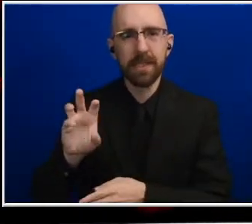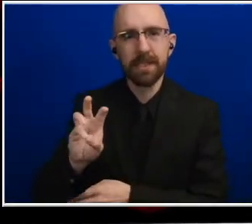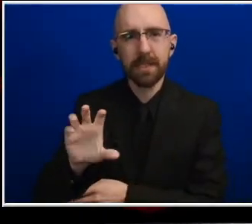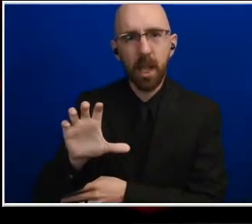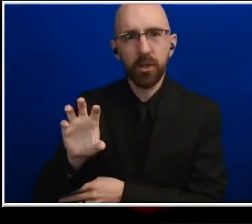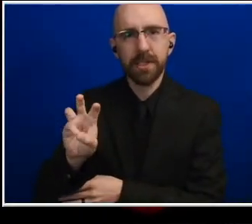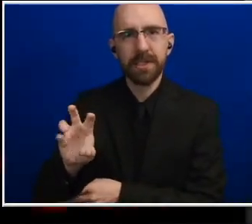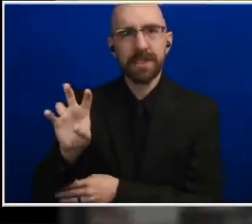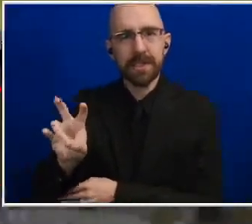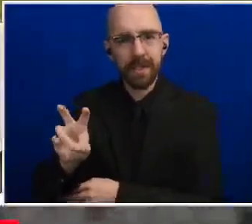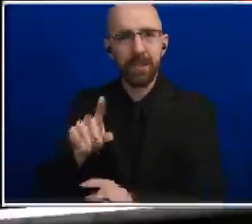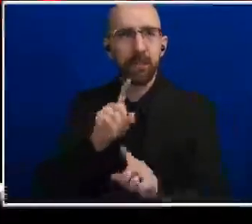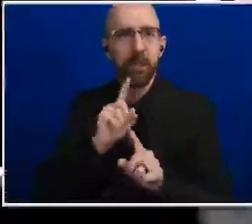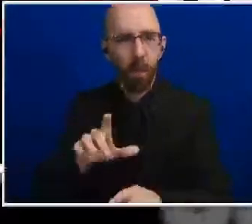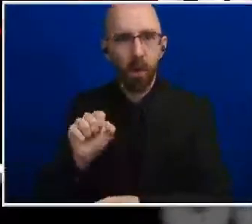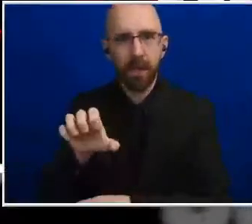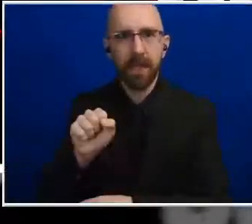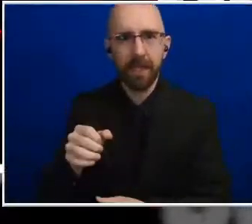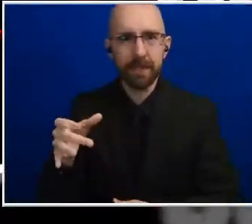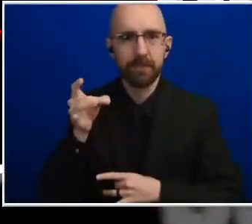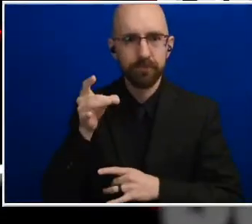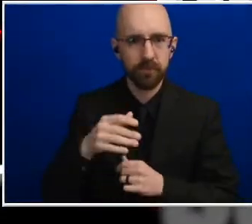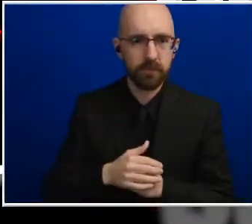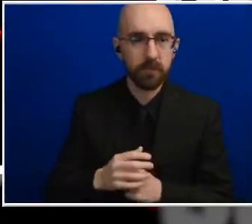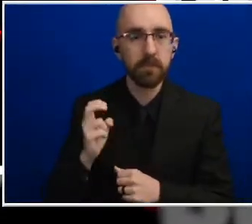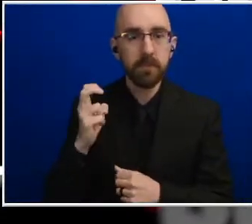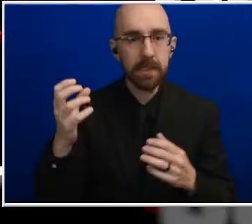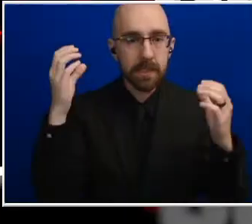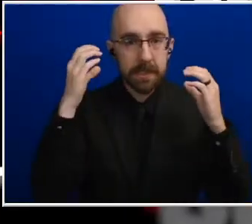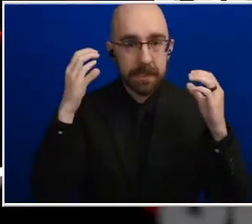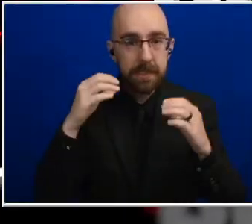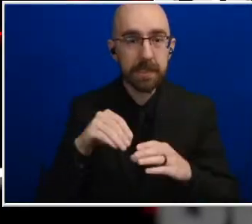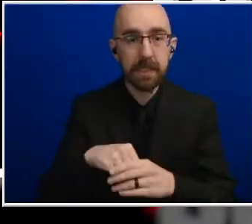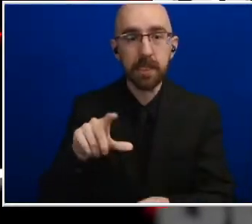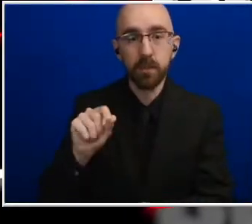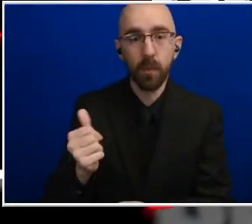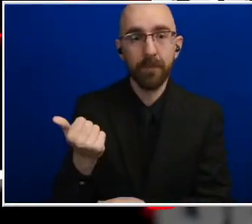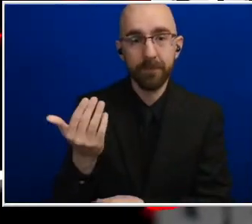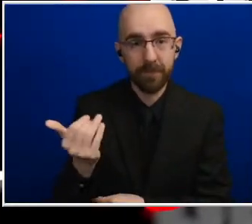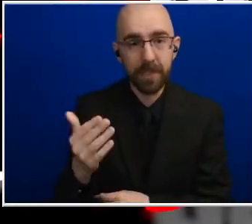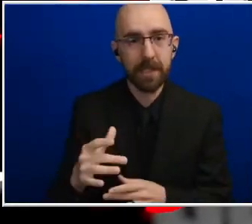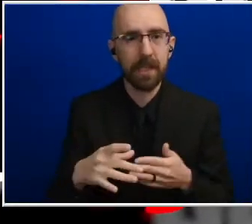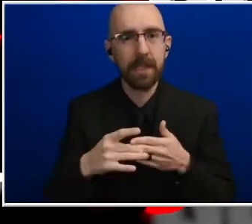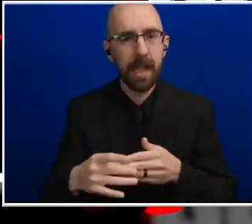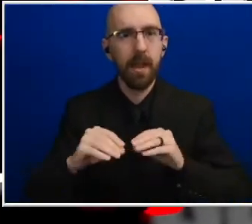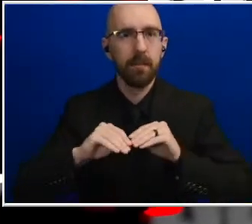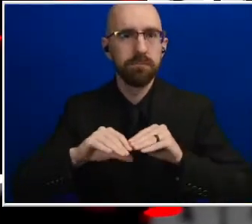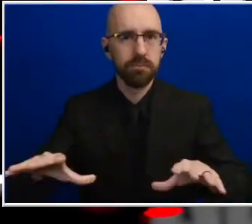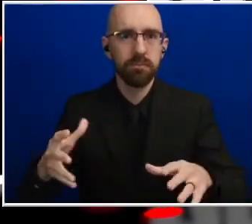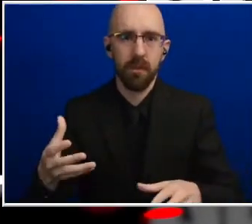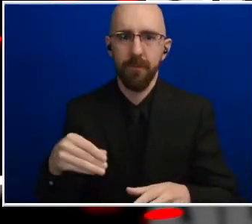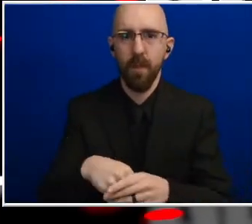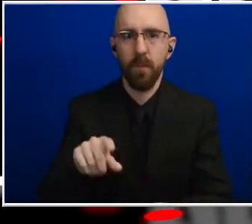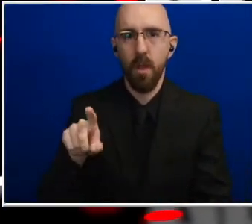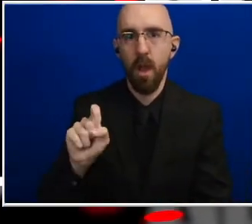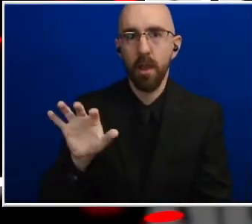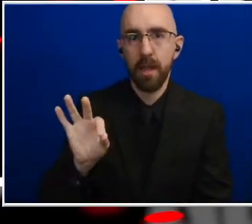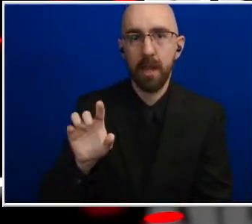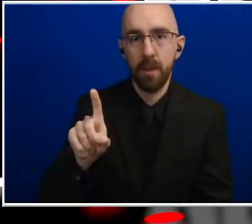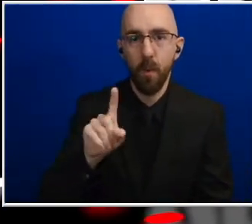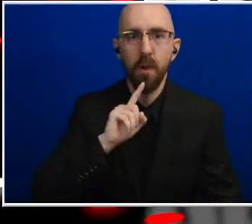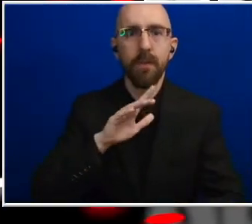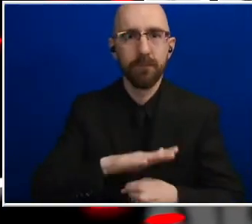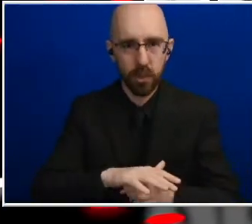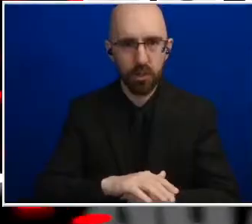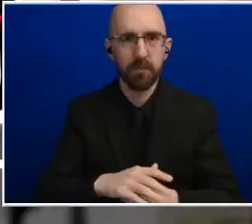measles cases. A trip to Disneyland in 2015 led to an outbreak involving 191 cases across